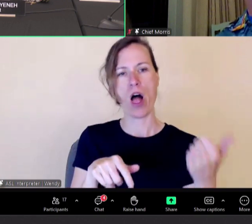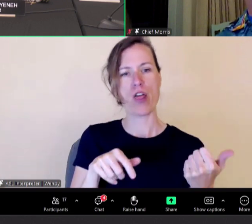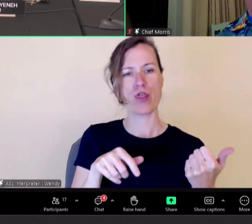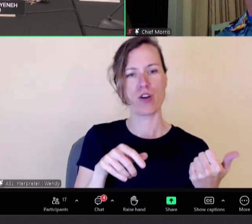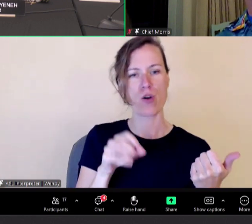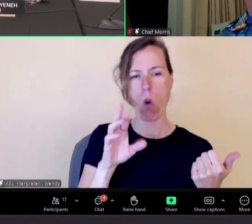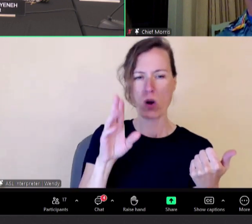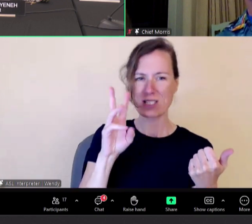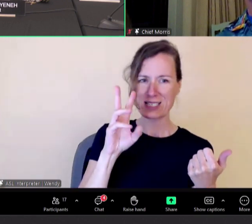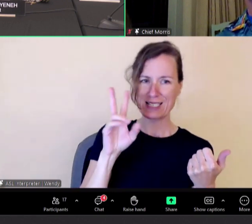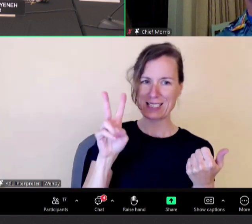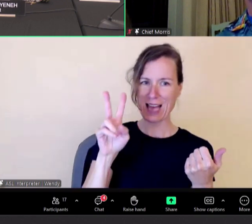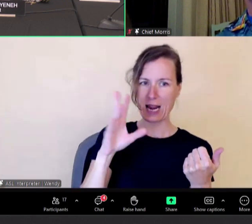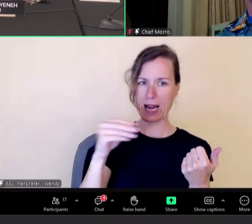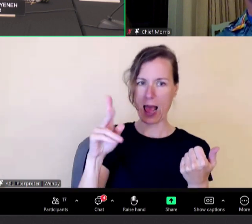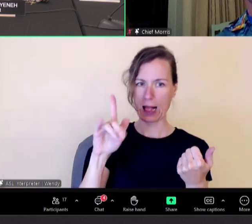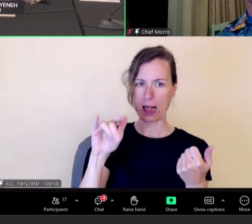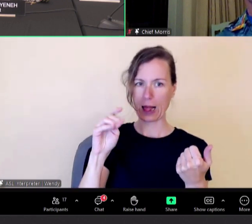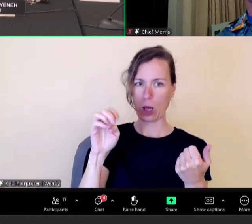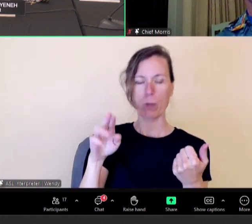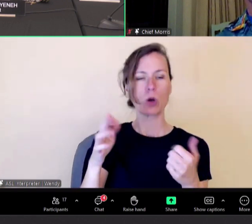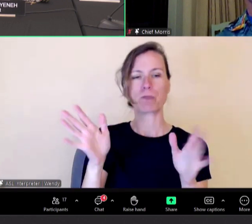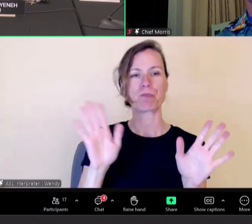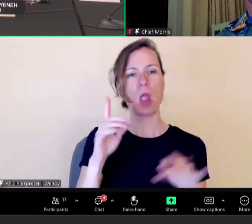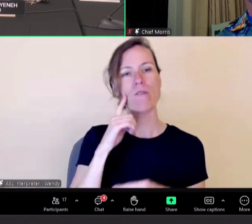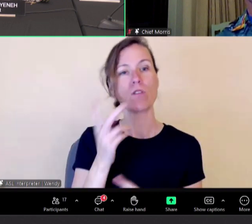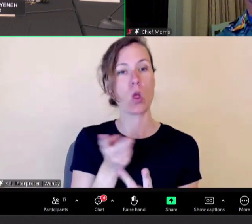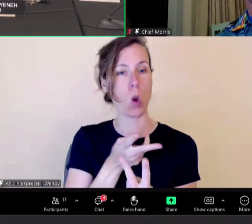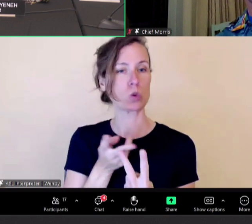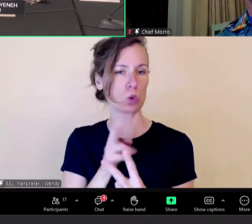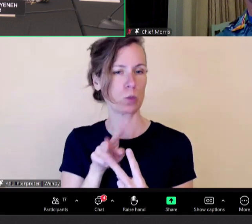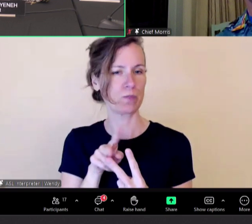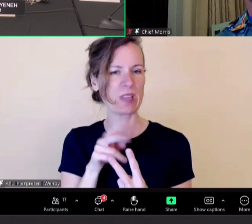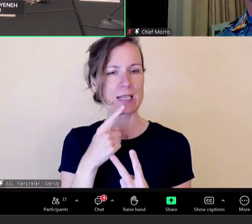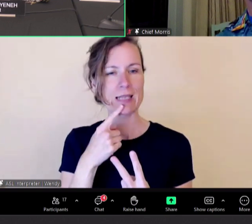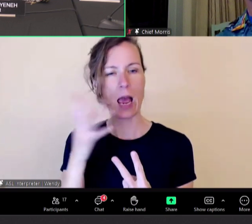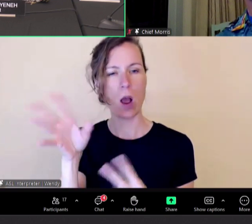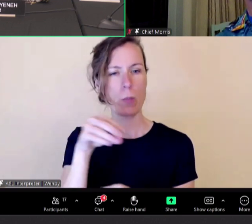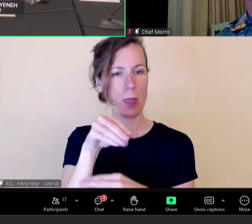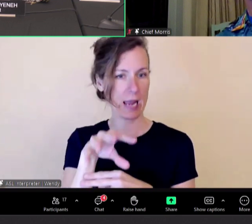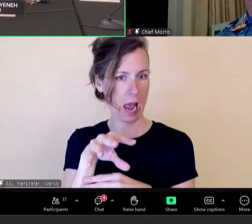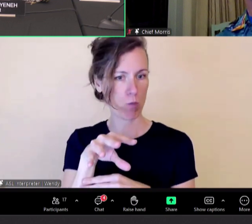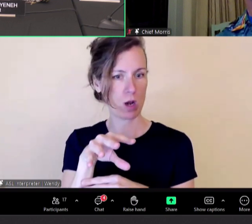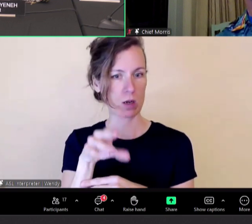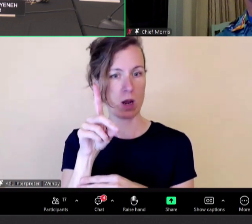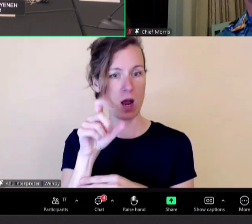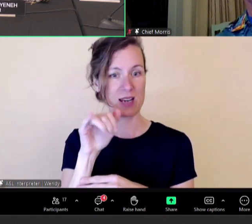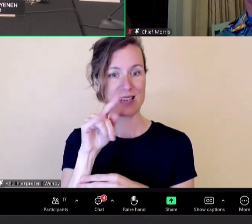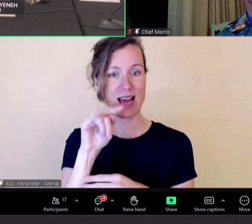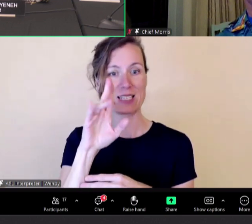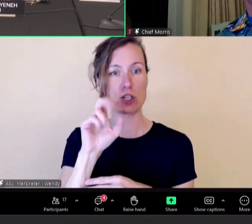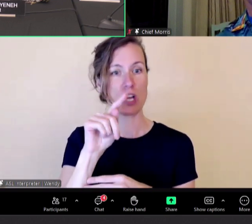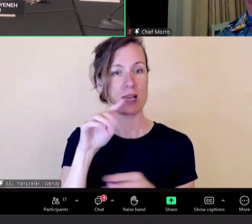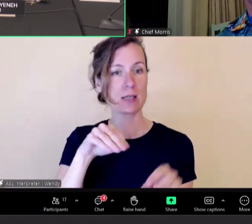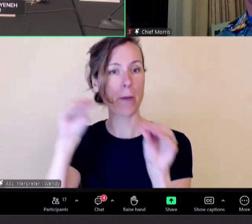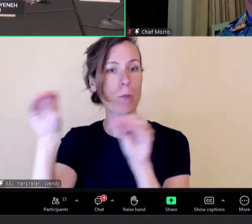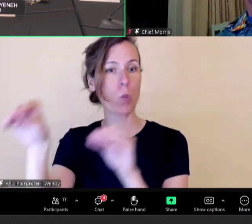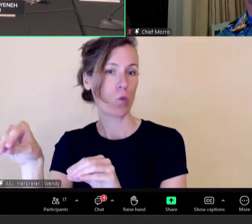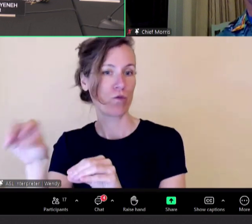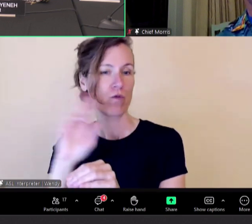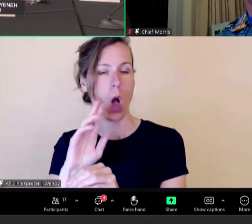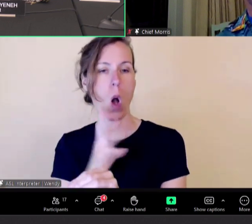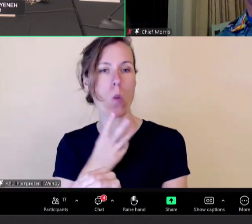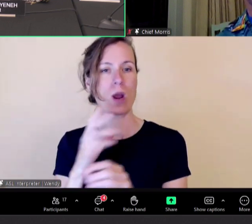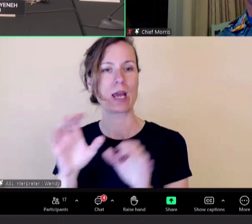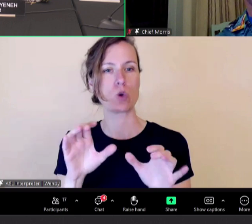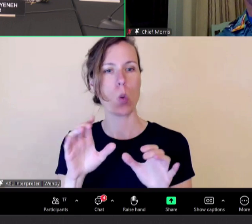Kilmer? But for those two, let's say we put the cameras there, does it just move? Are we doing whack-a-mole, right? Like, all right, well, we